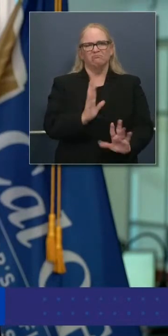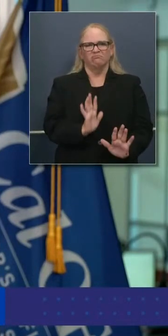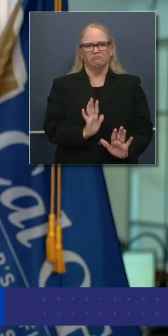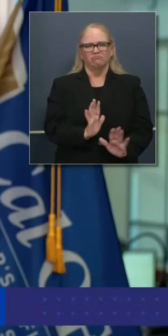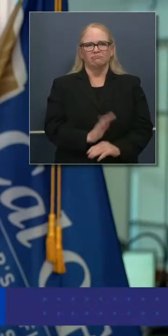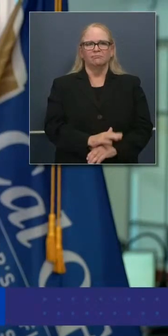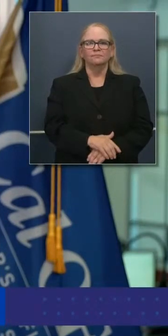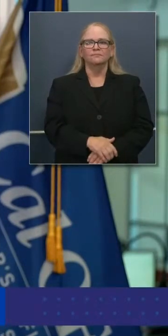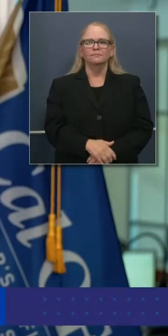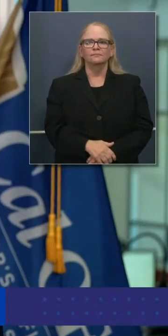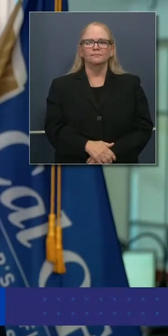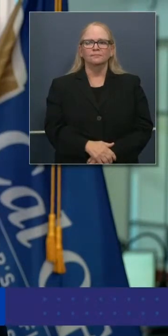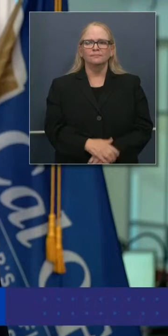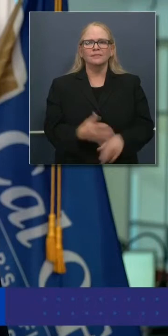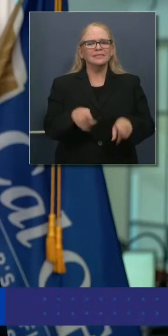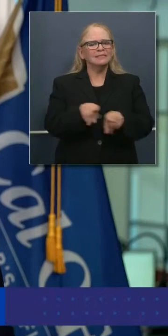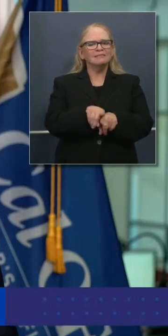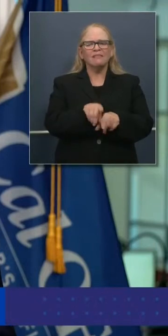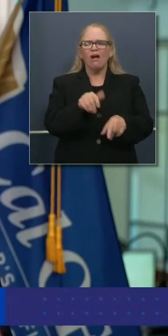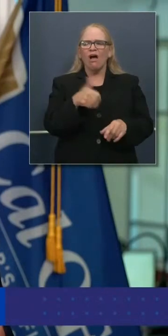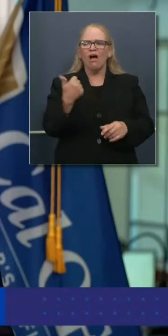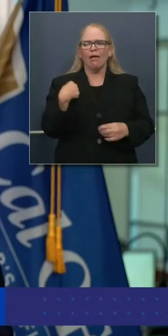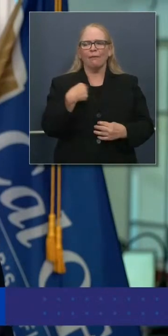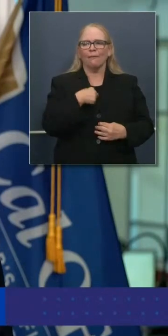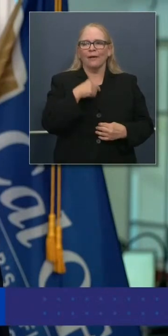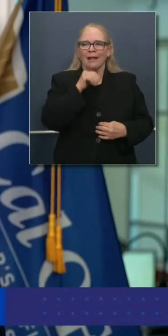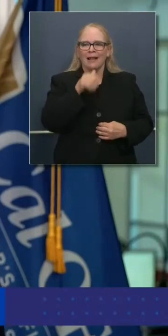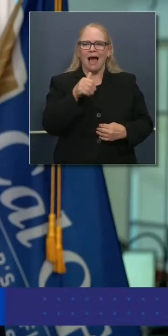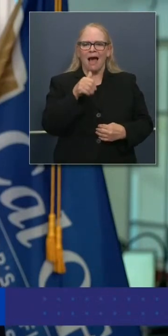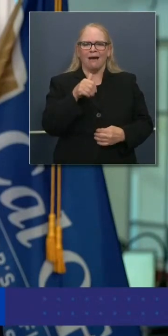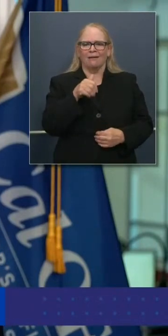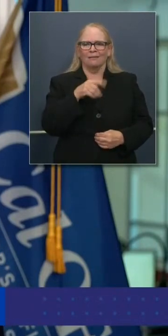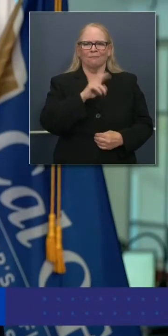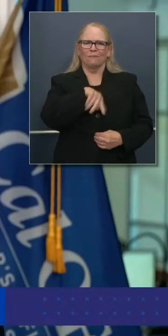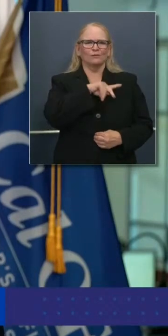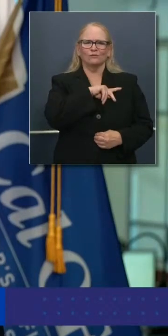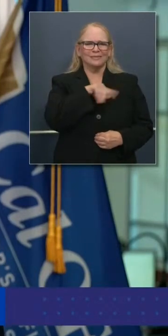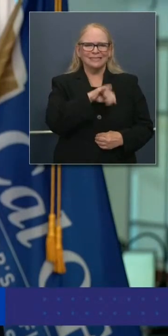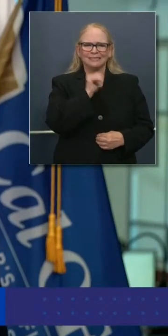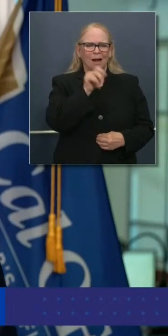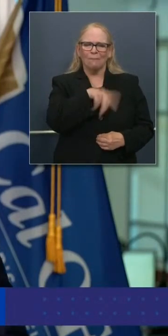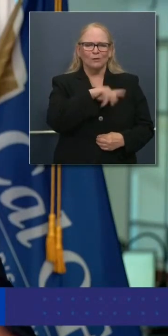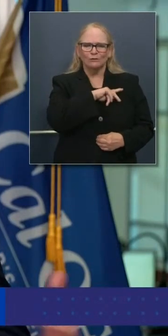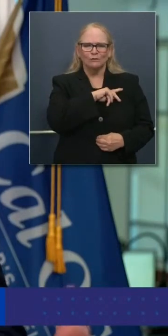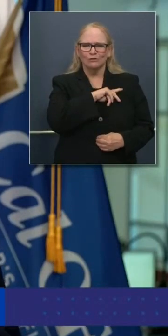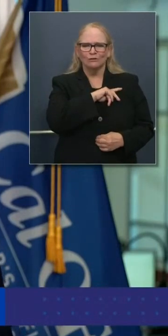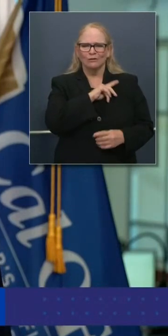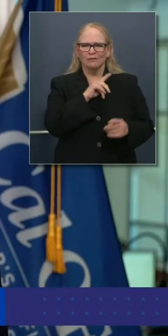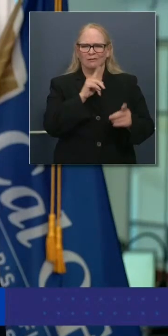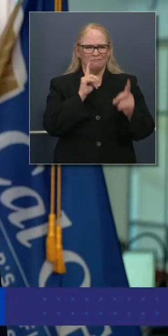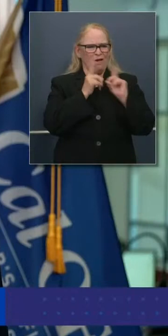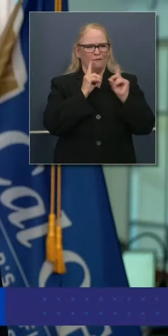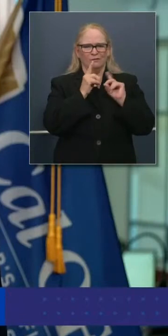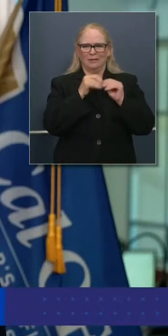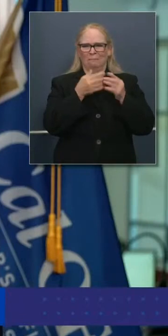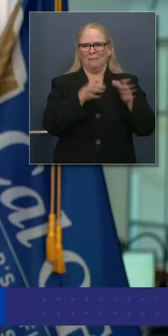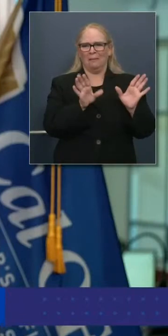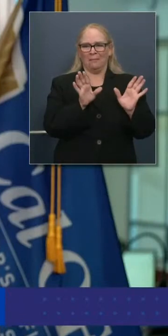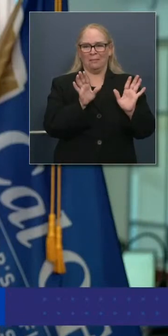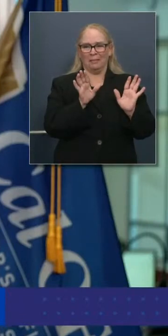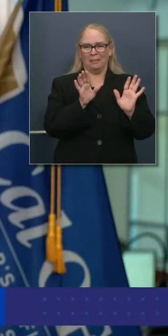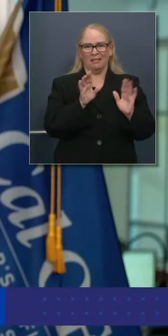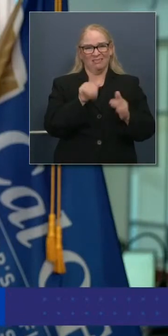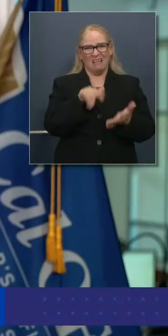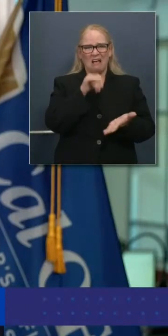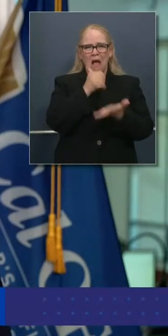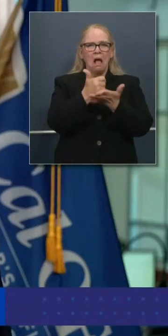other instances, try not to have personnel conversations in public. I don't know that it serves a larger good. At the end of the